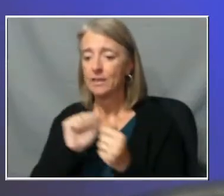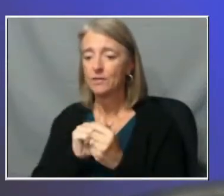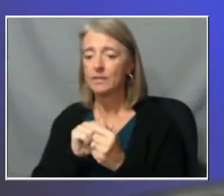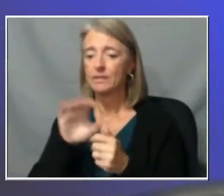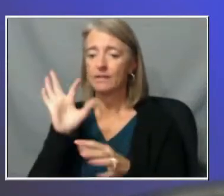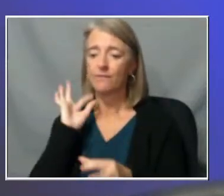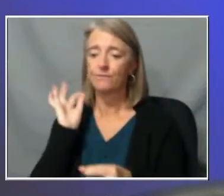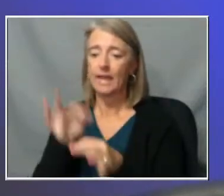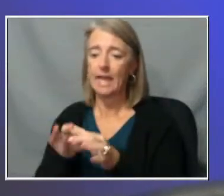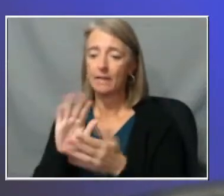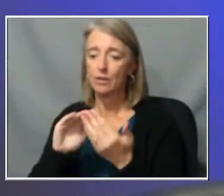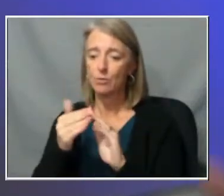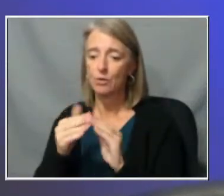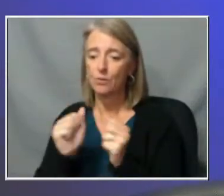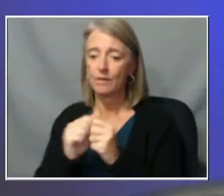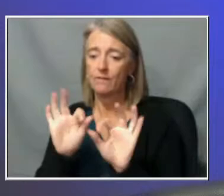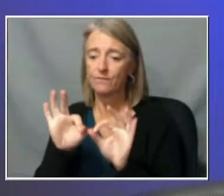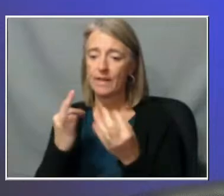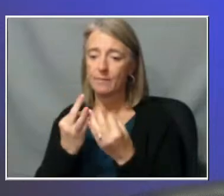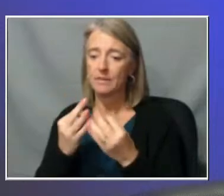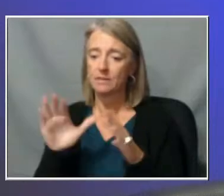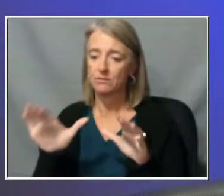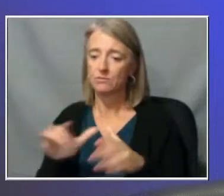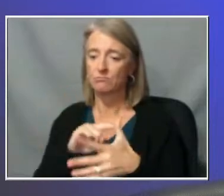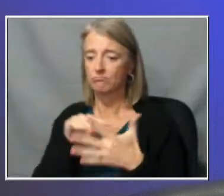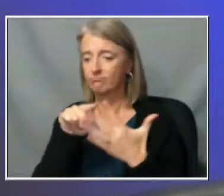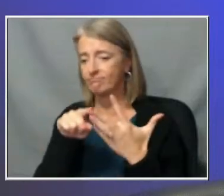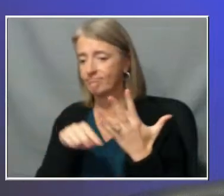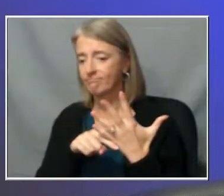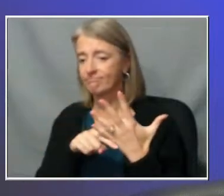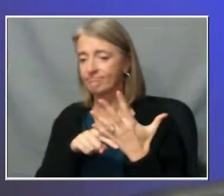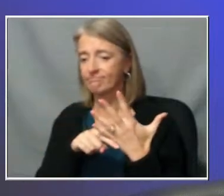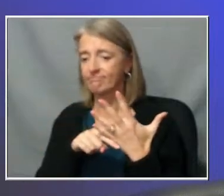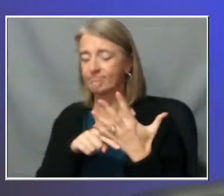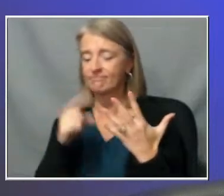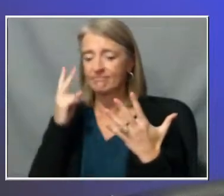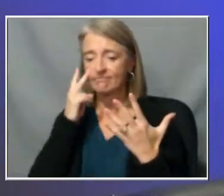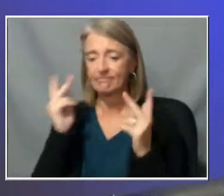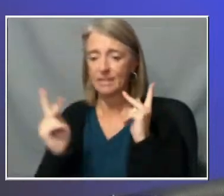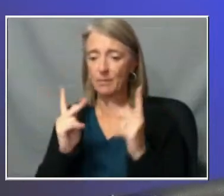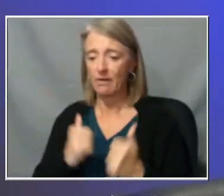community and with your family and do the other things we talked about. I've seen people live